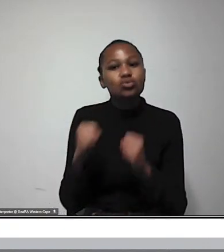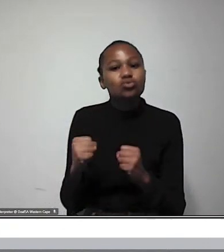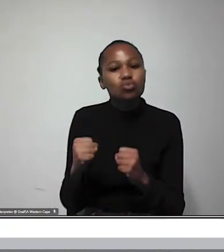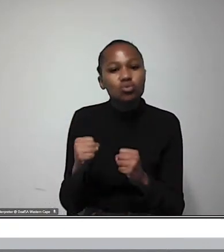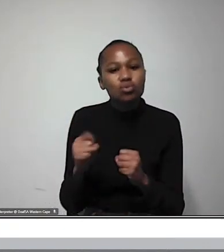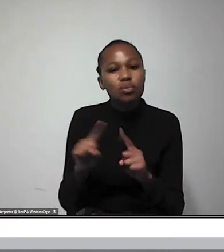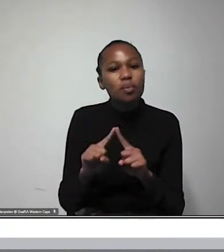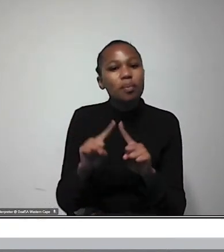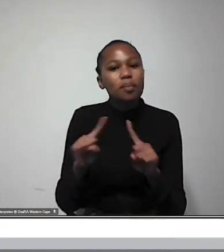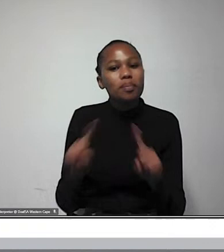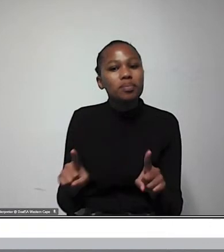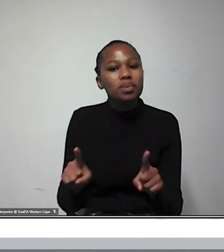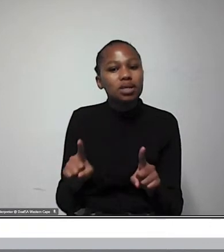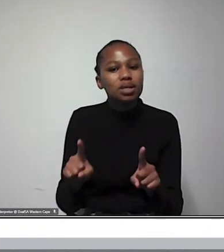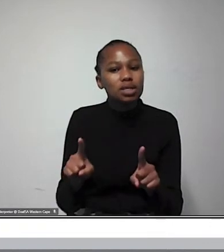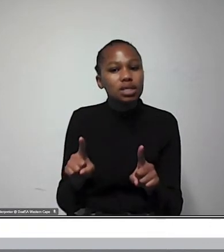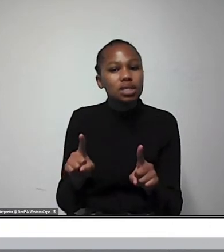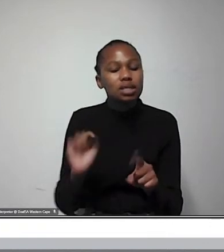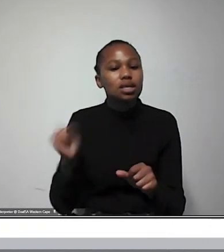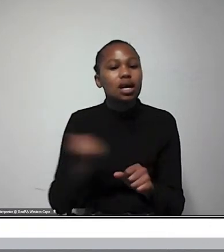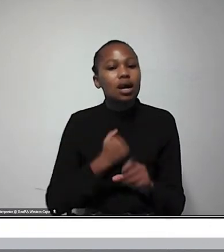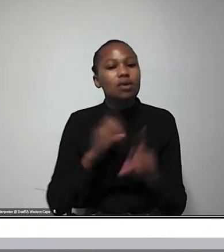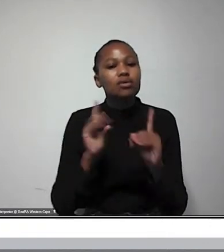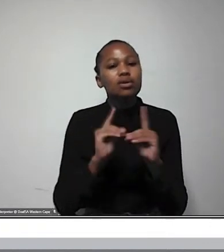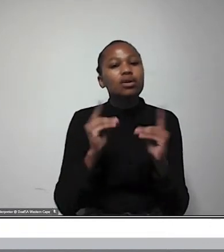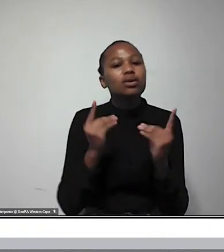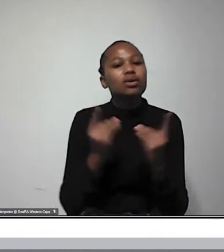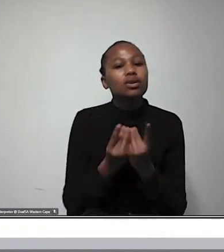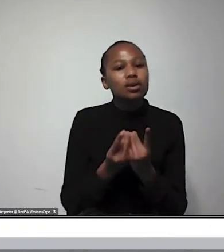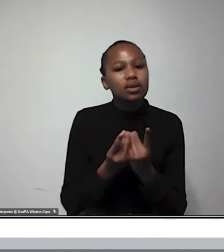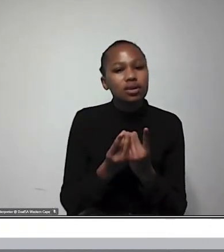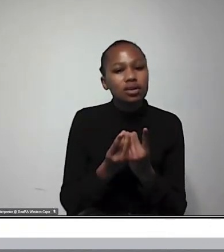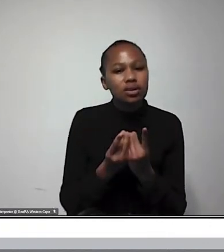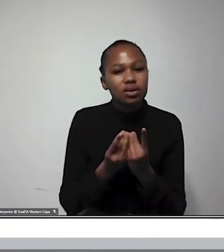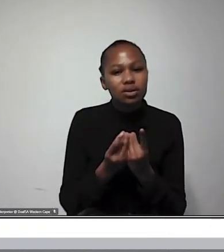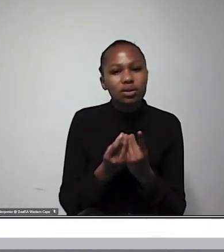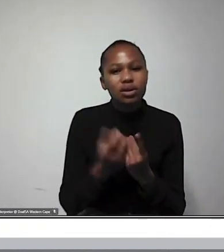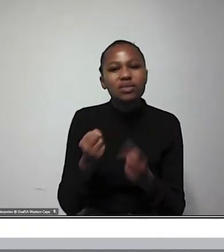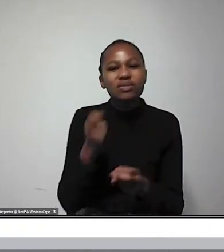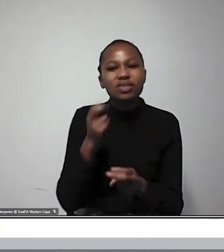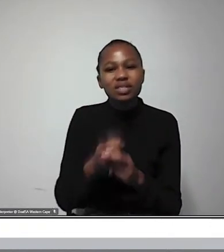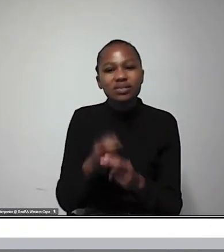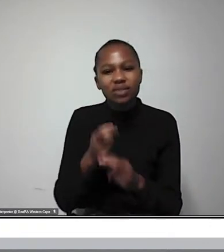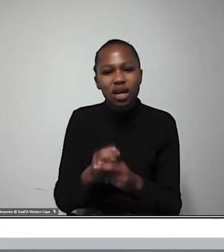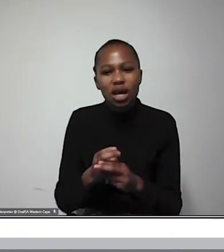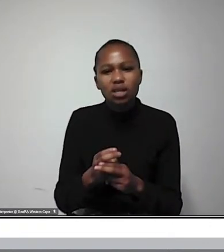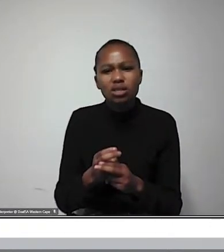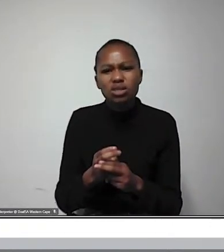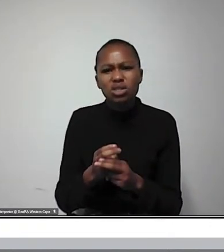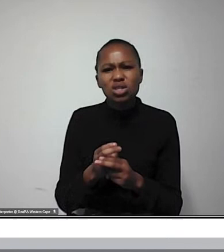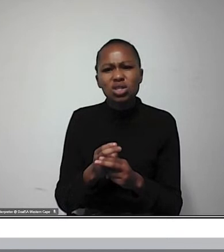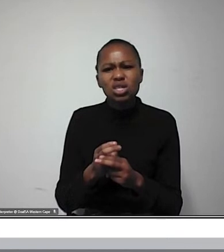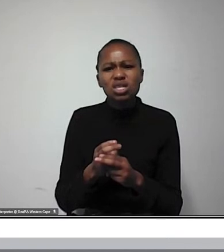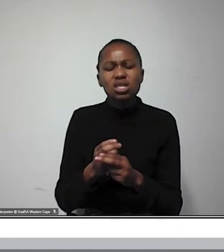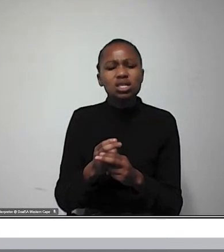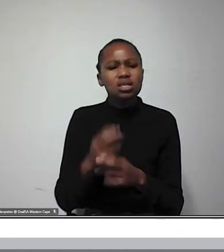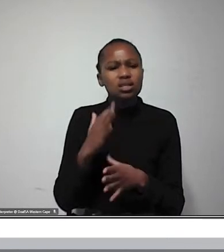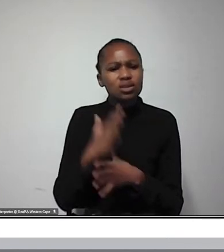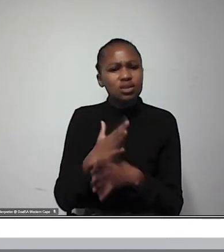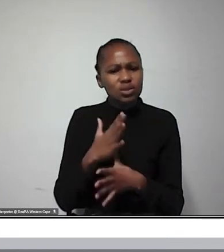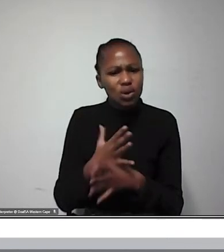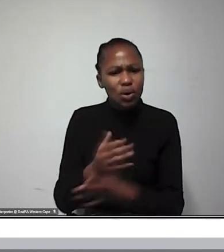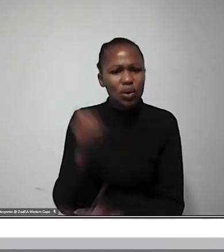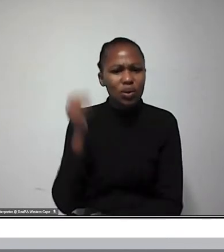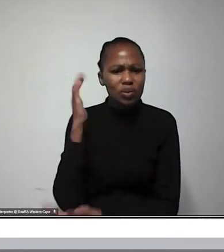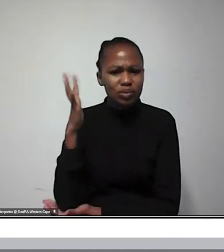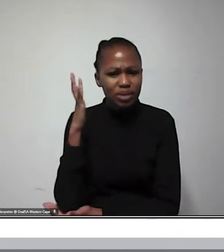But our departmental officials today had quite a difficult job in presenting to us on an issue that is highly